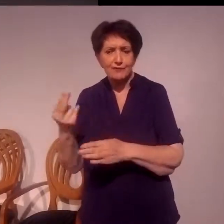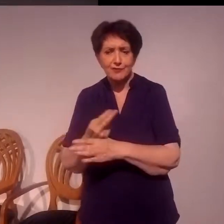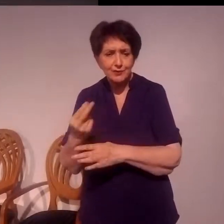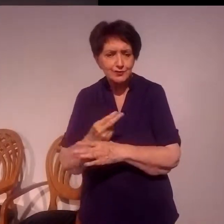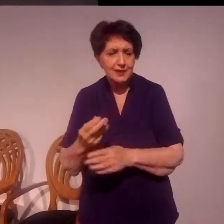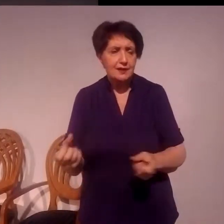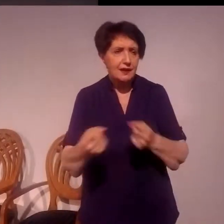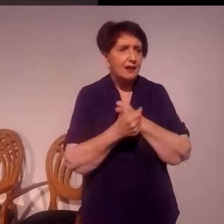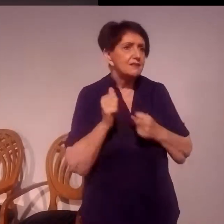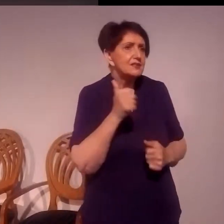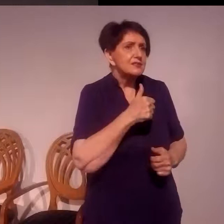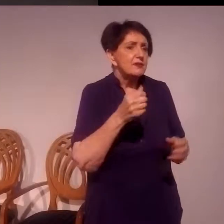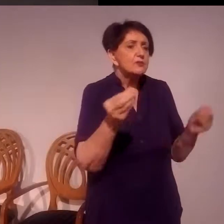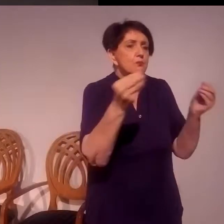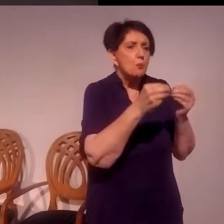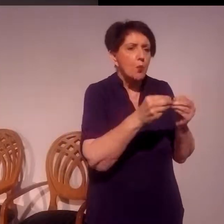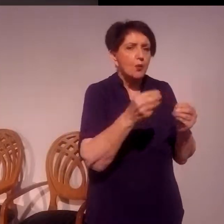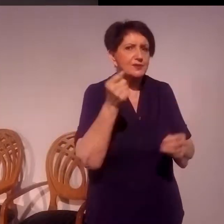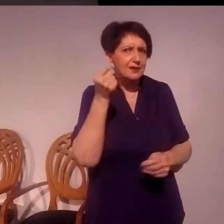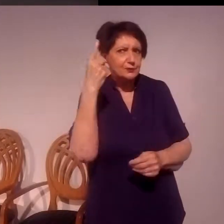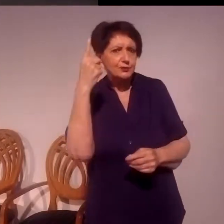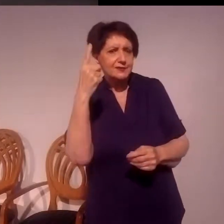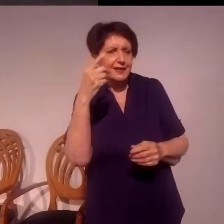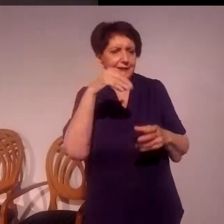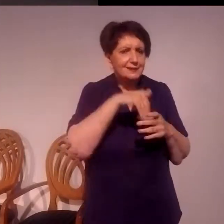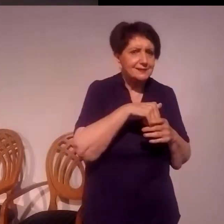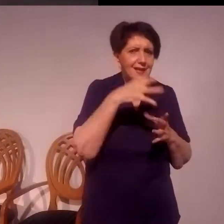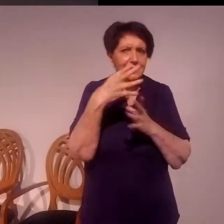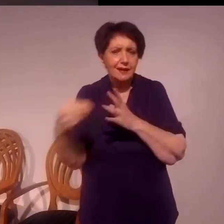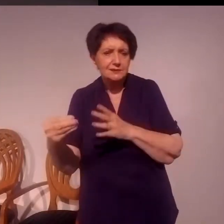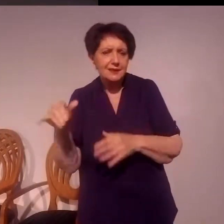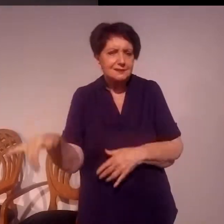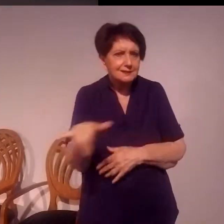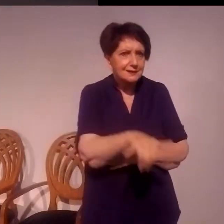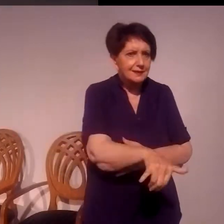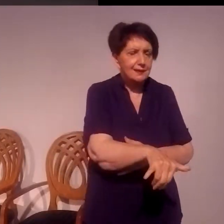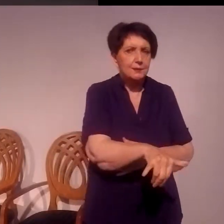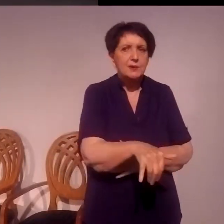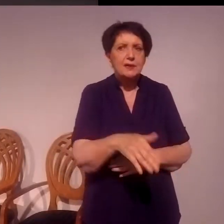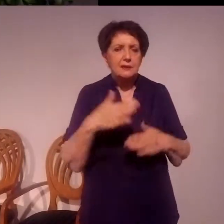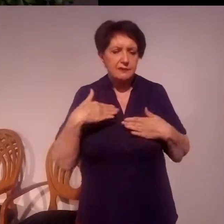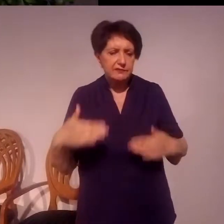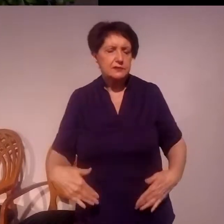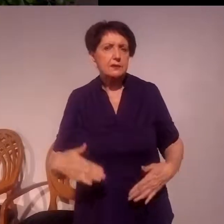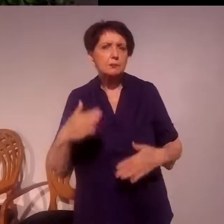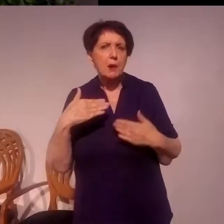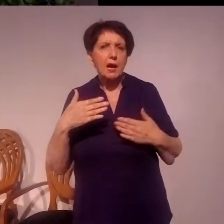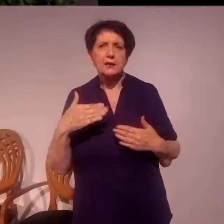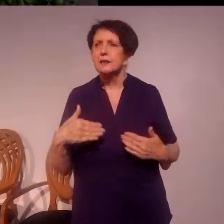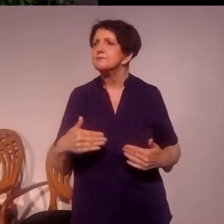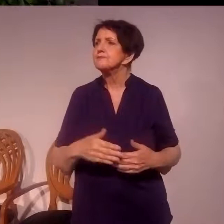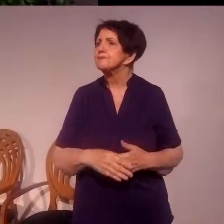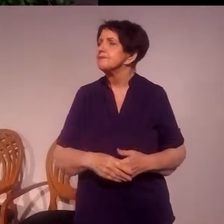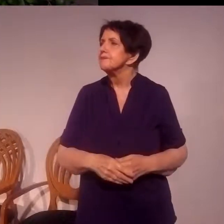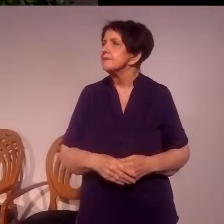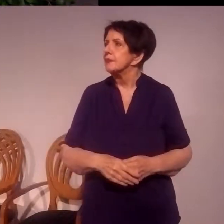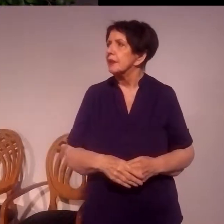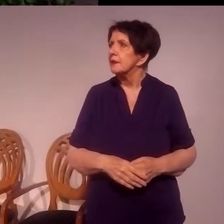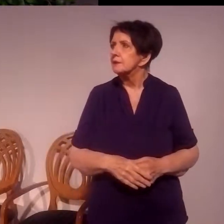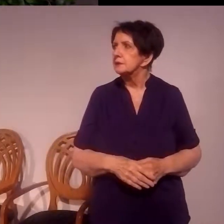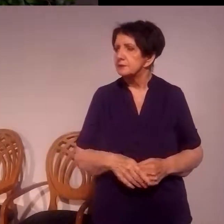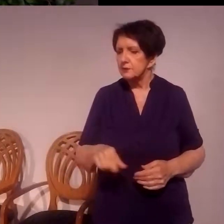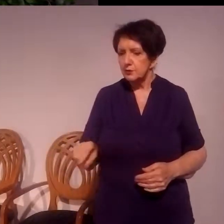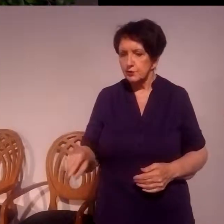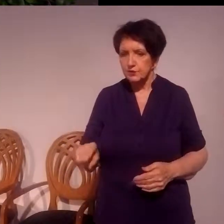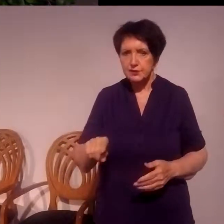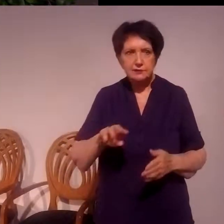more, to understand how so within, so without, even in the physical body. Oh my gosh, and so she